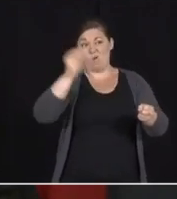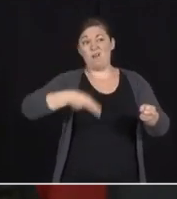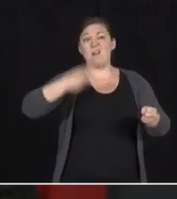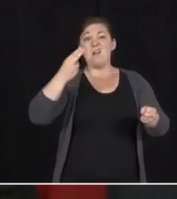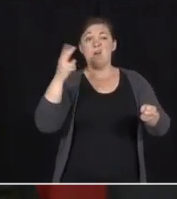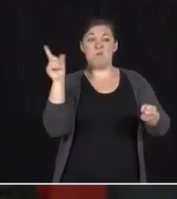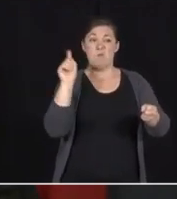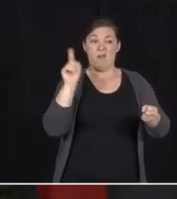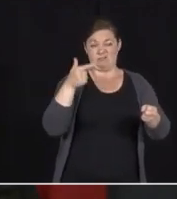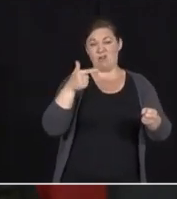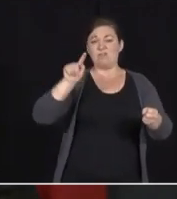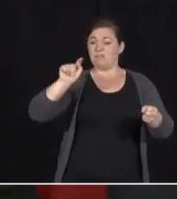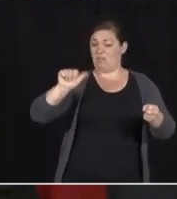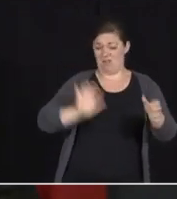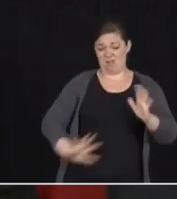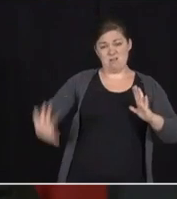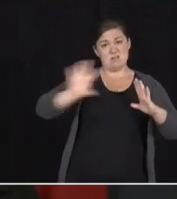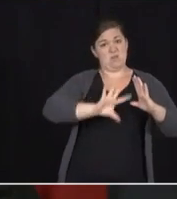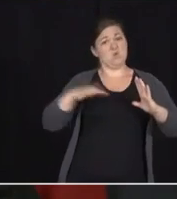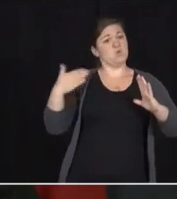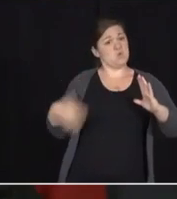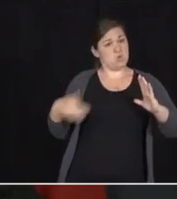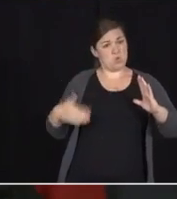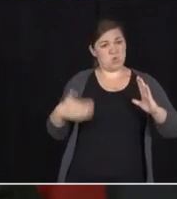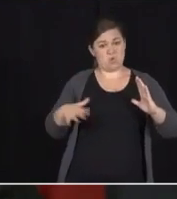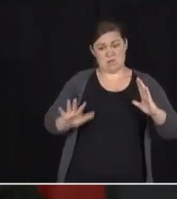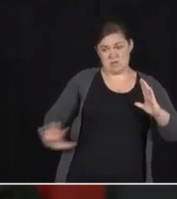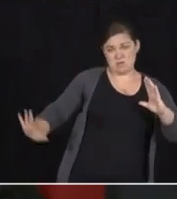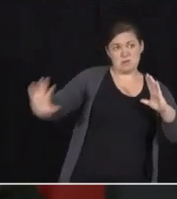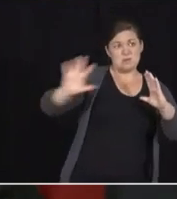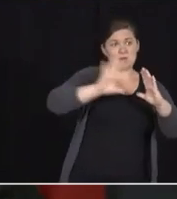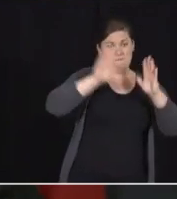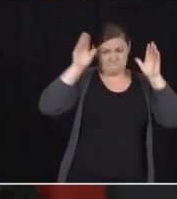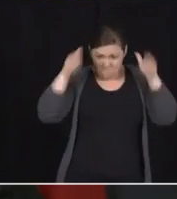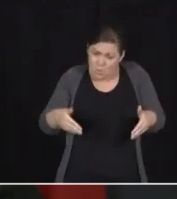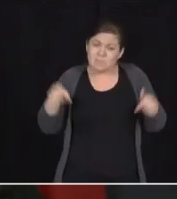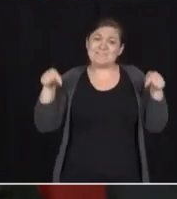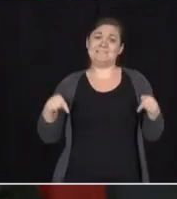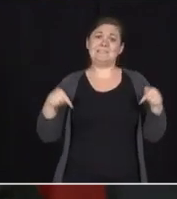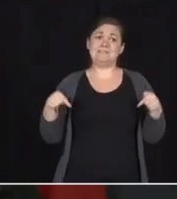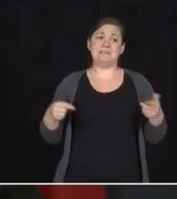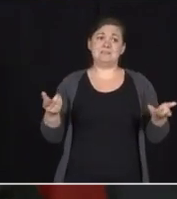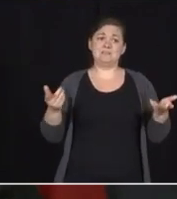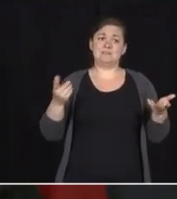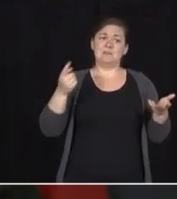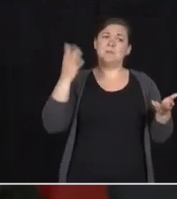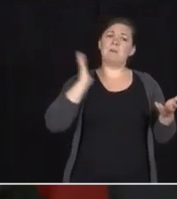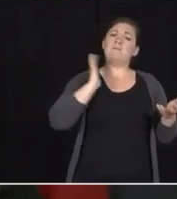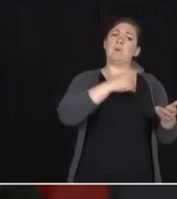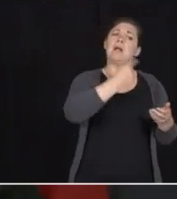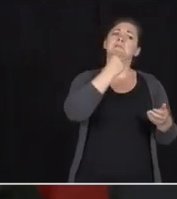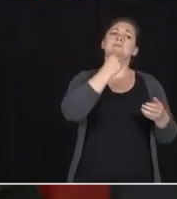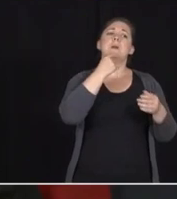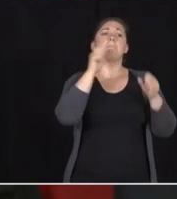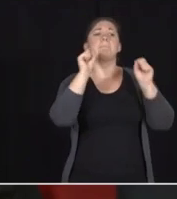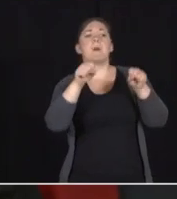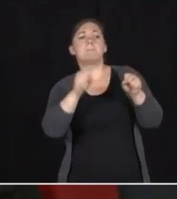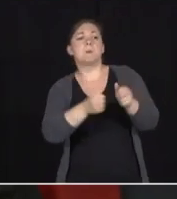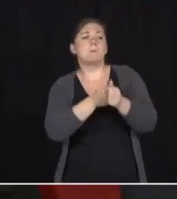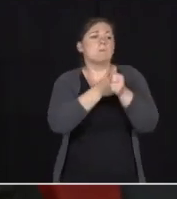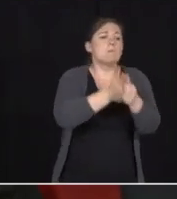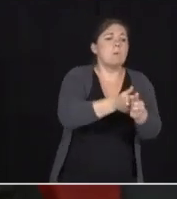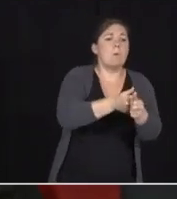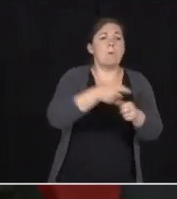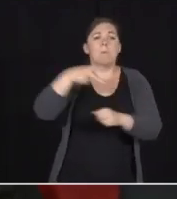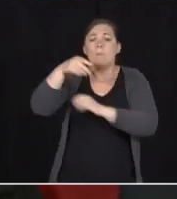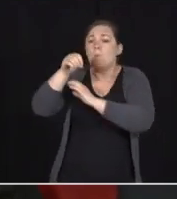GTA, or how specific are you looking to get? I think you've mentioned postal codes in the past. Yeah, so we measure it by